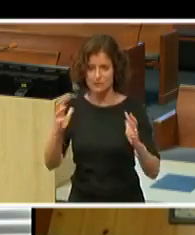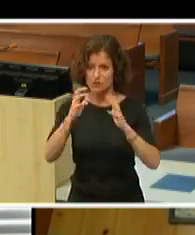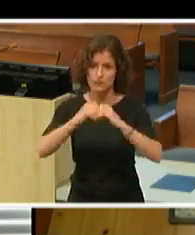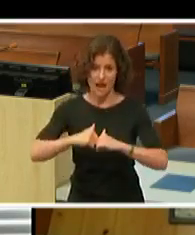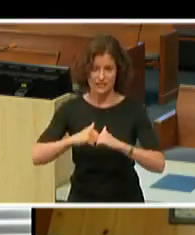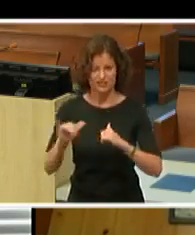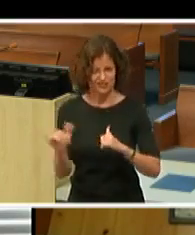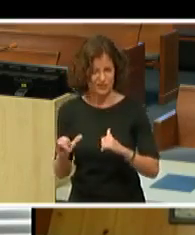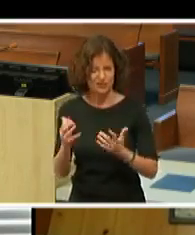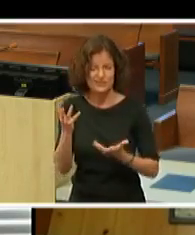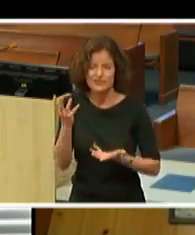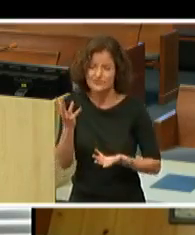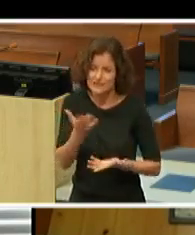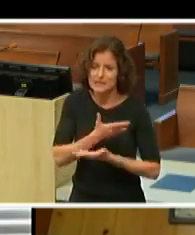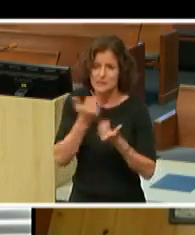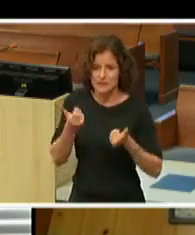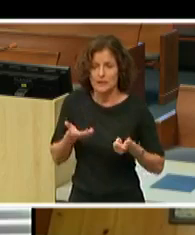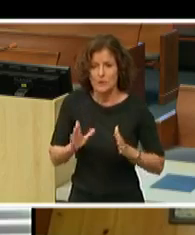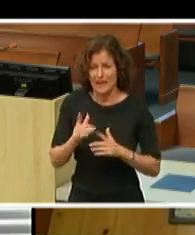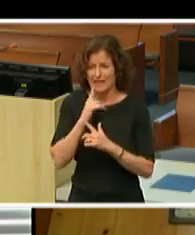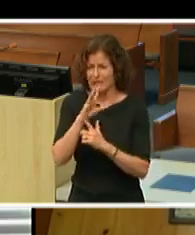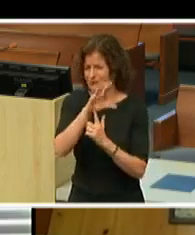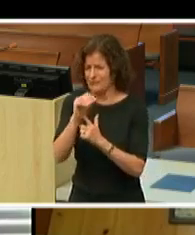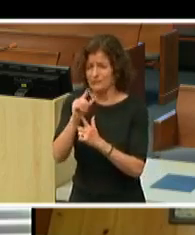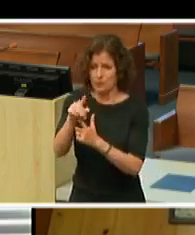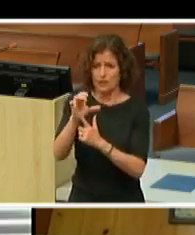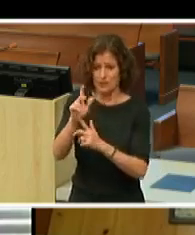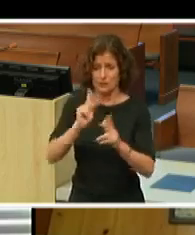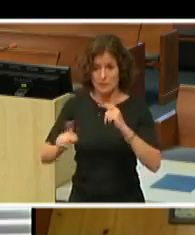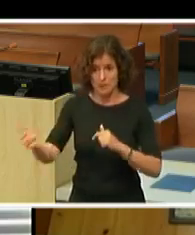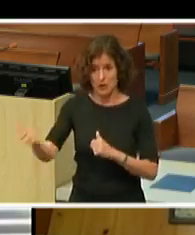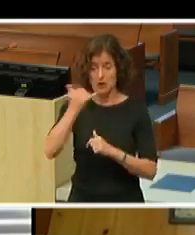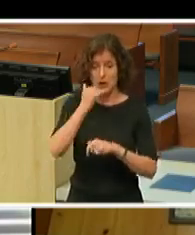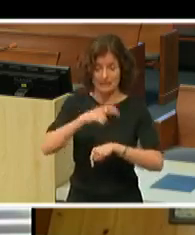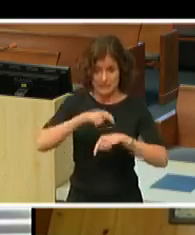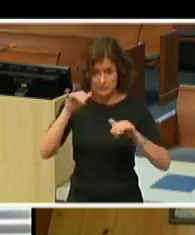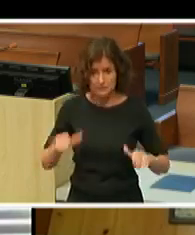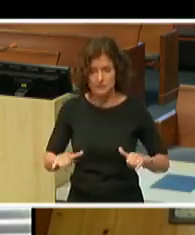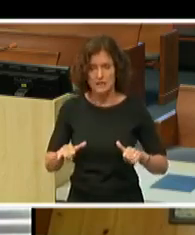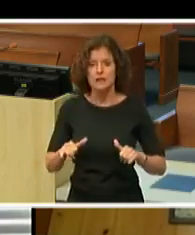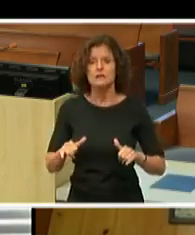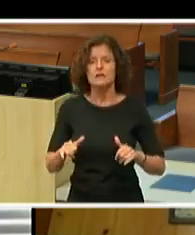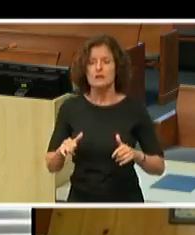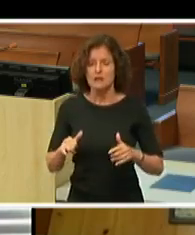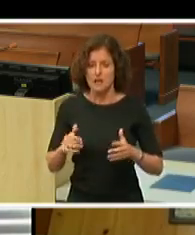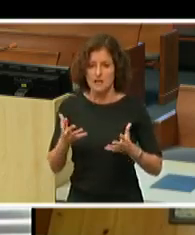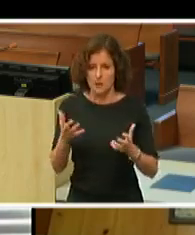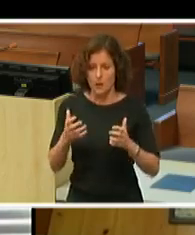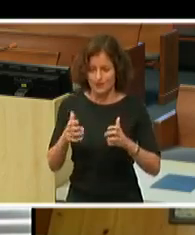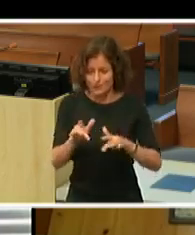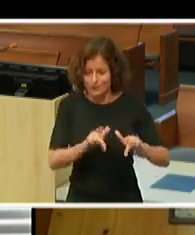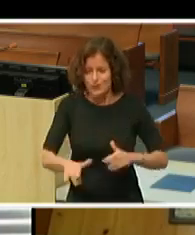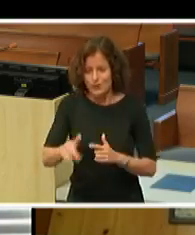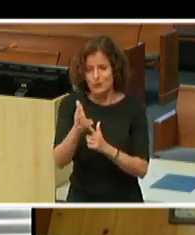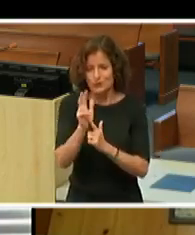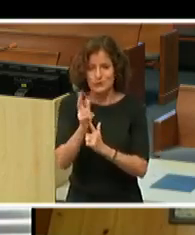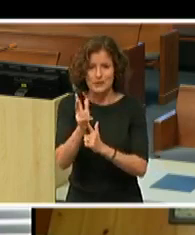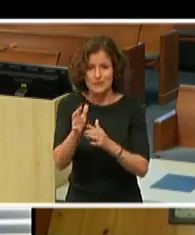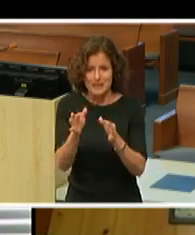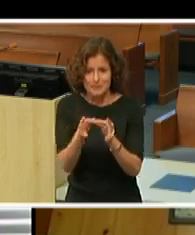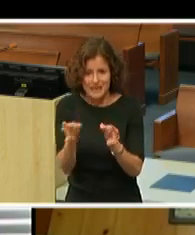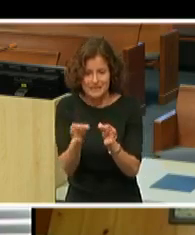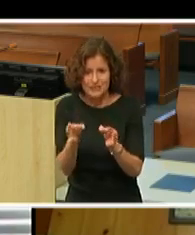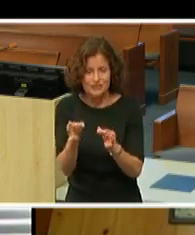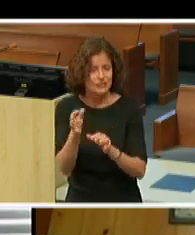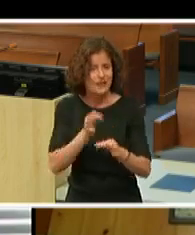if 50 or 100 people called in, wanted to make record a 3-minute message to us,